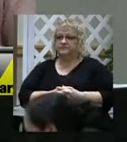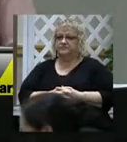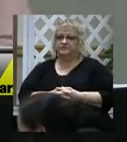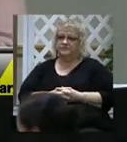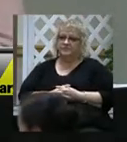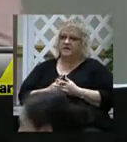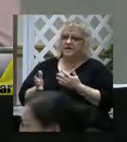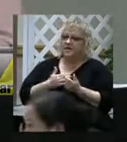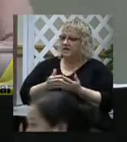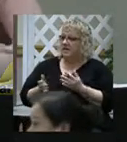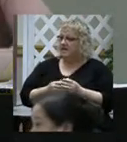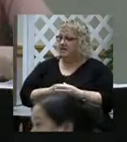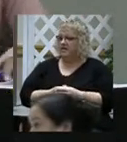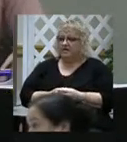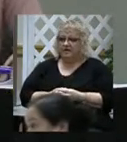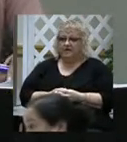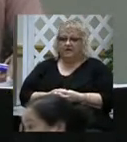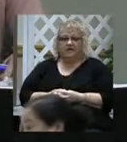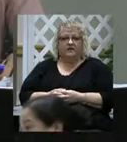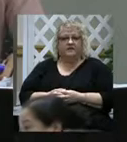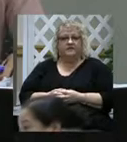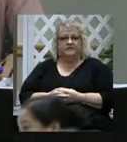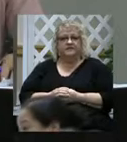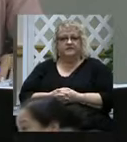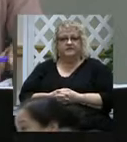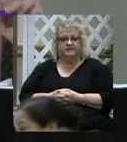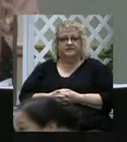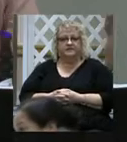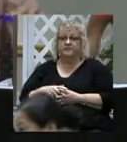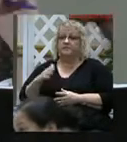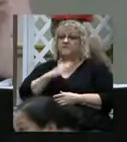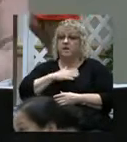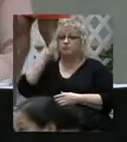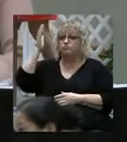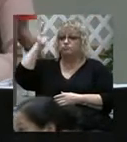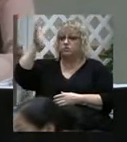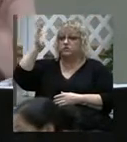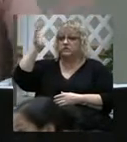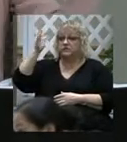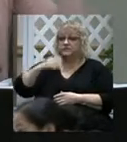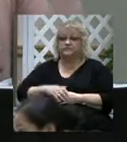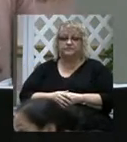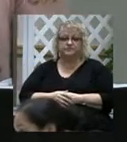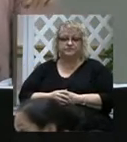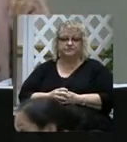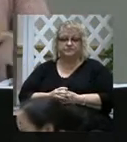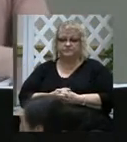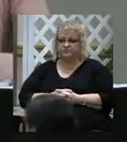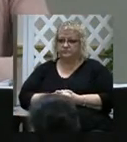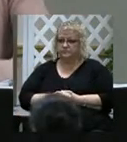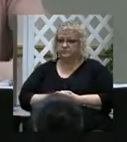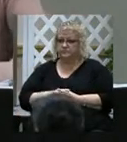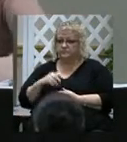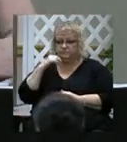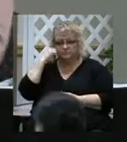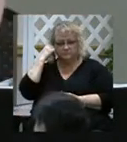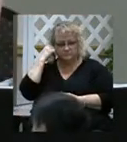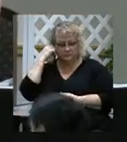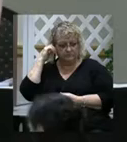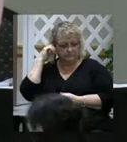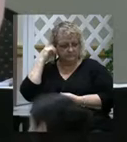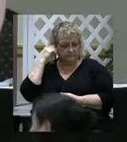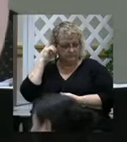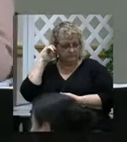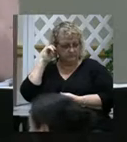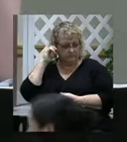So in terms of my presentation, oh, it's already there. Okay.